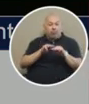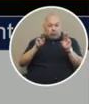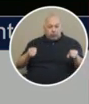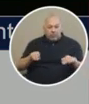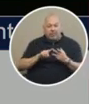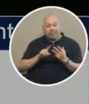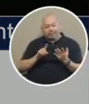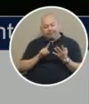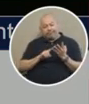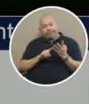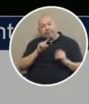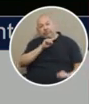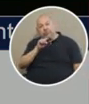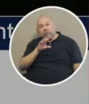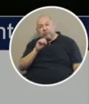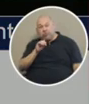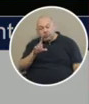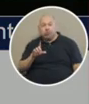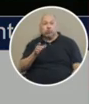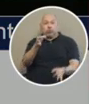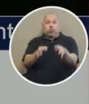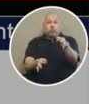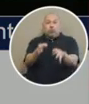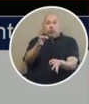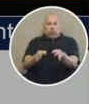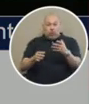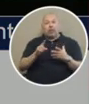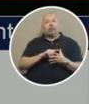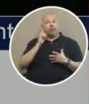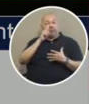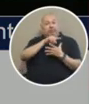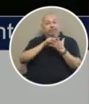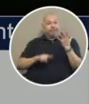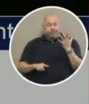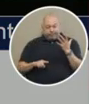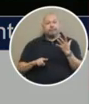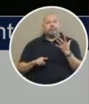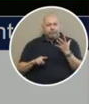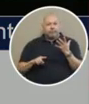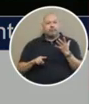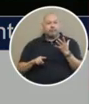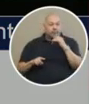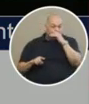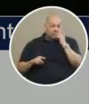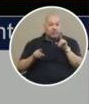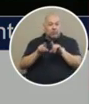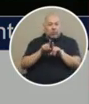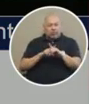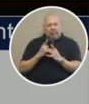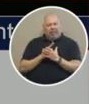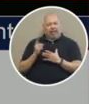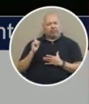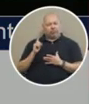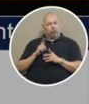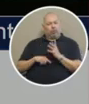zoo, our municipal courts. You can see that there. And then the property control was also shut down late last